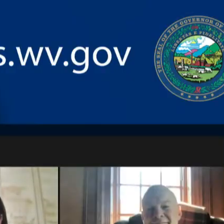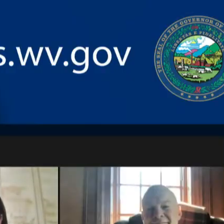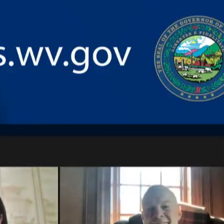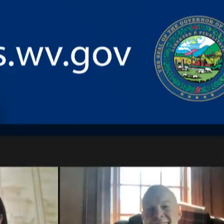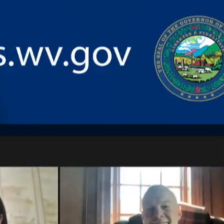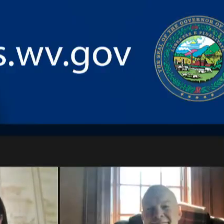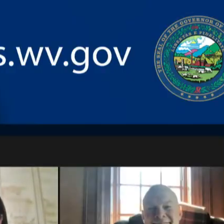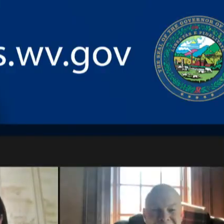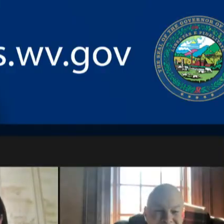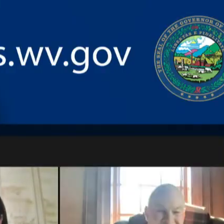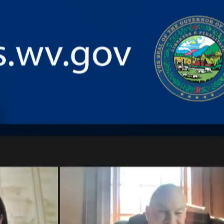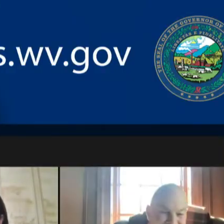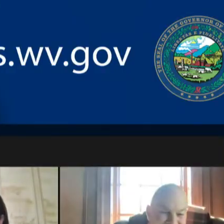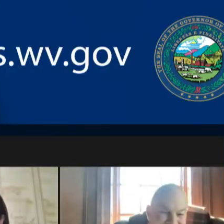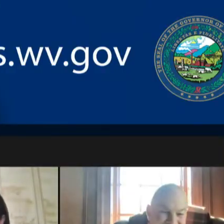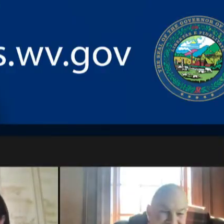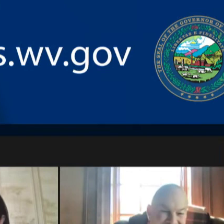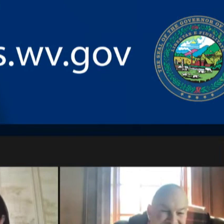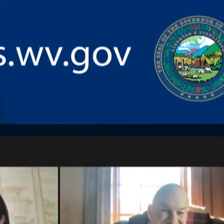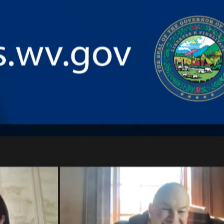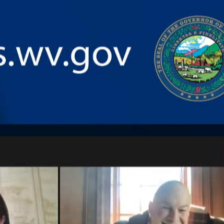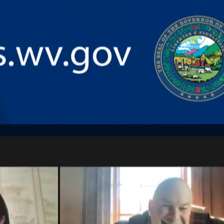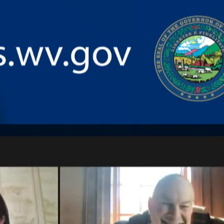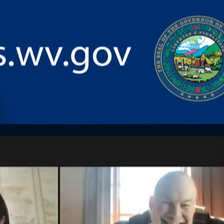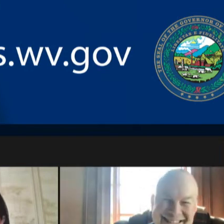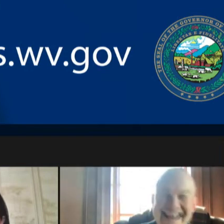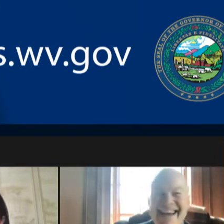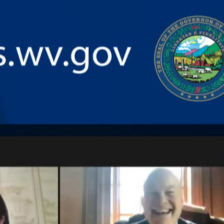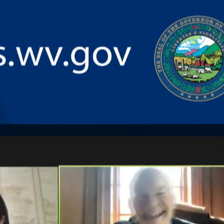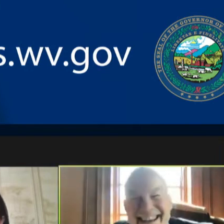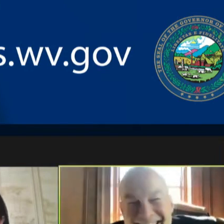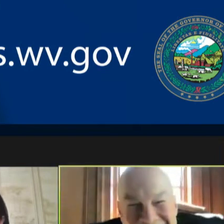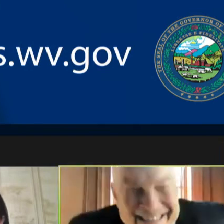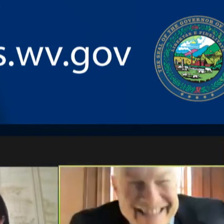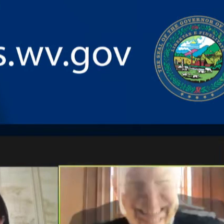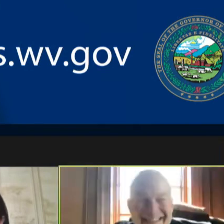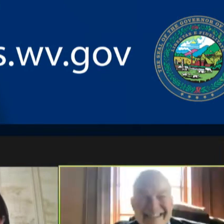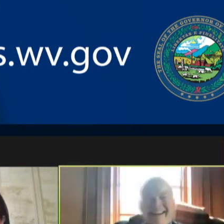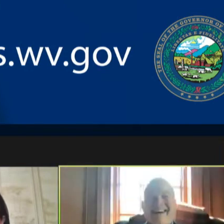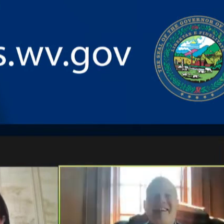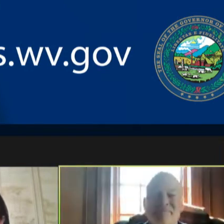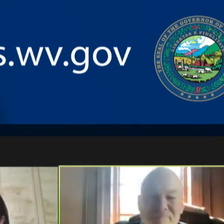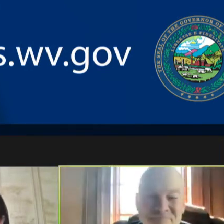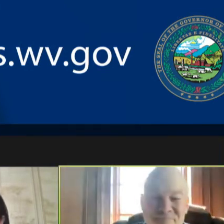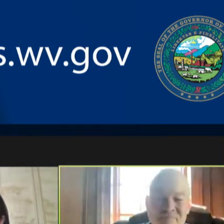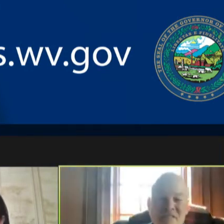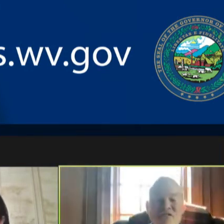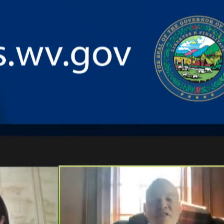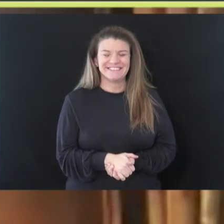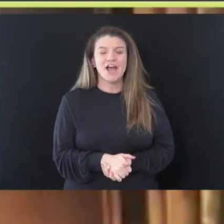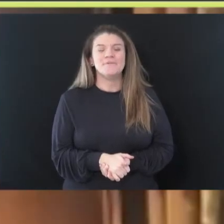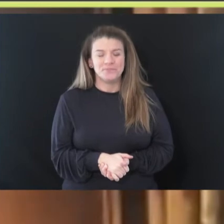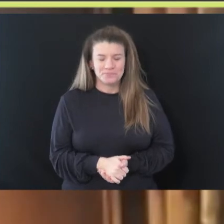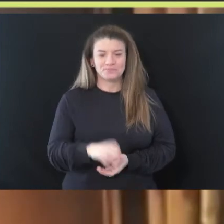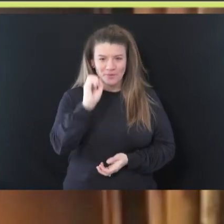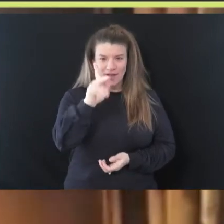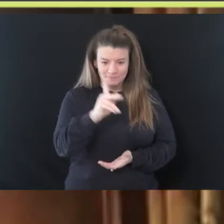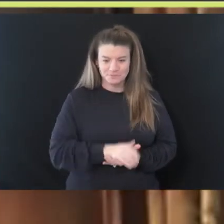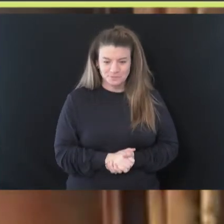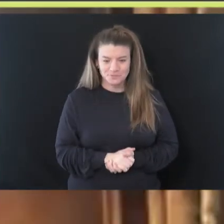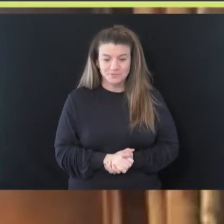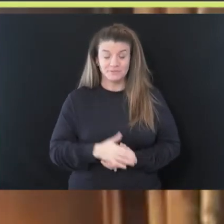Okay, Brother Marsh, you're the one that started this brush fire. All right. So, David, as